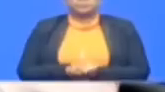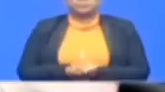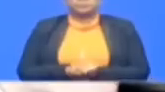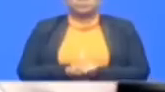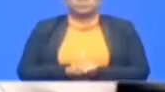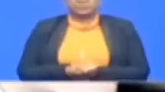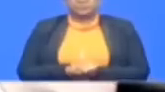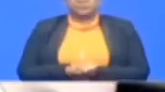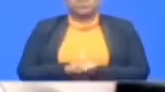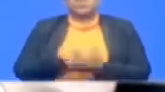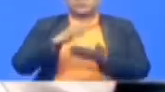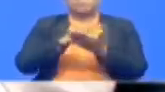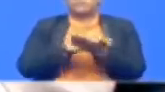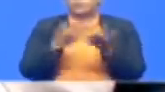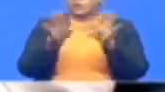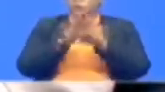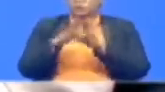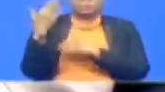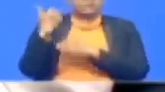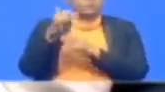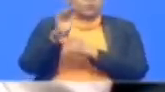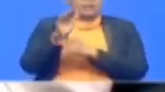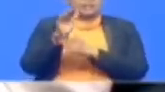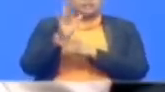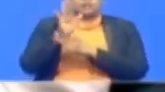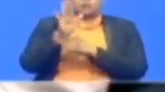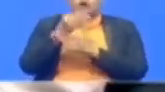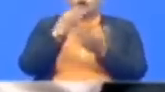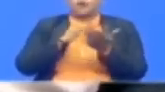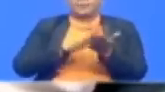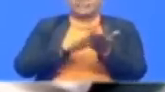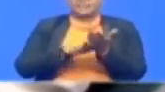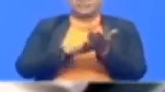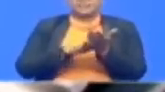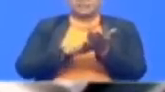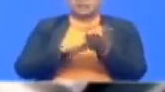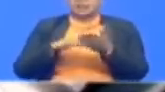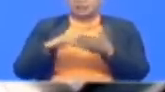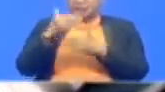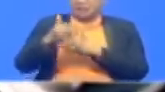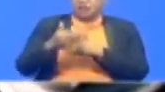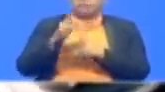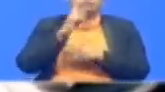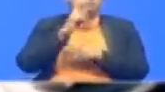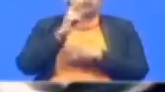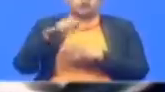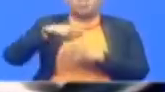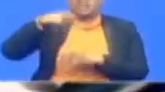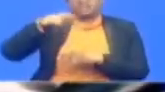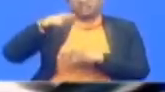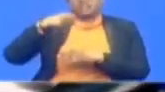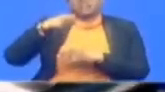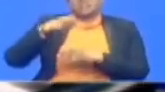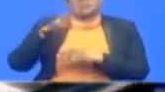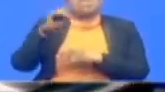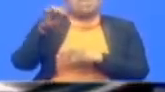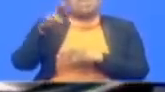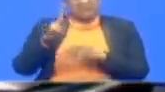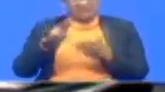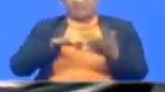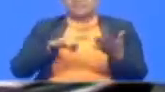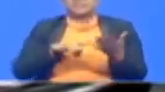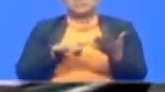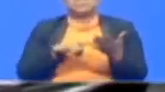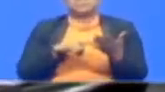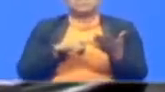Right, before we close, remember that we had asked for your comments ahead of tomorrow's budget reading. And Mark, you have, yes. As you've